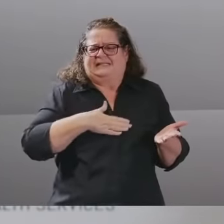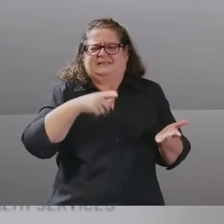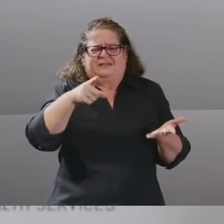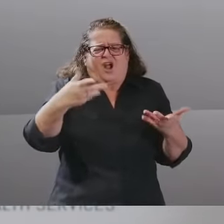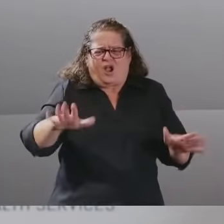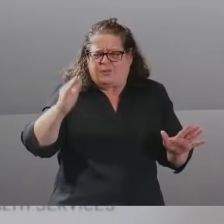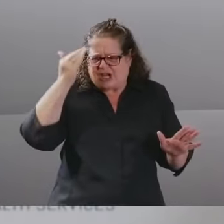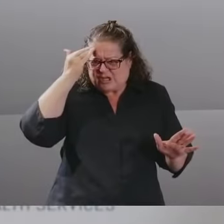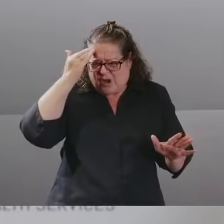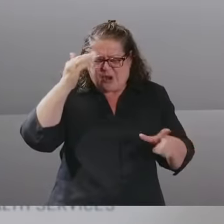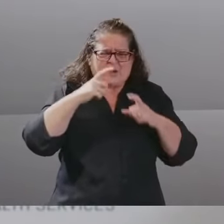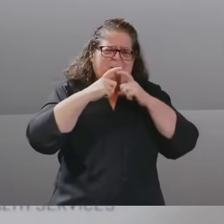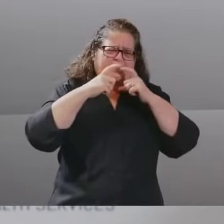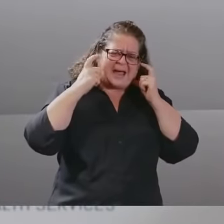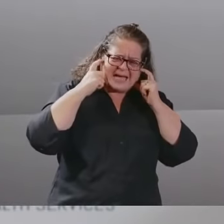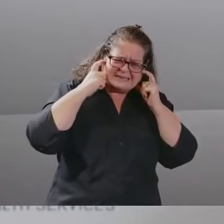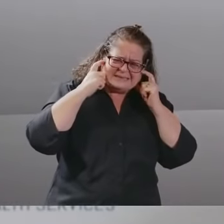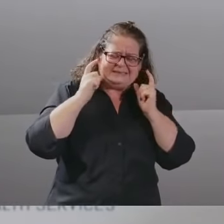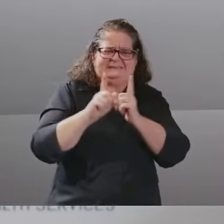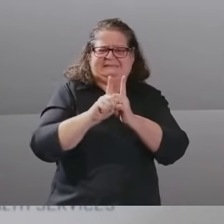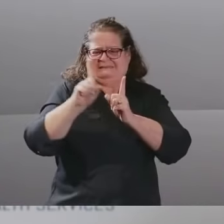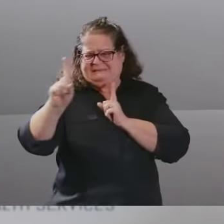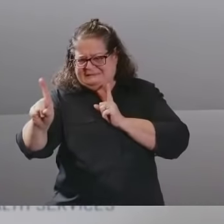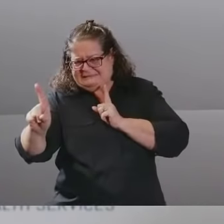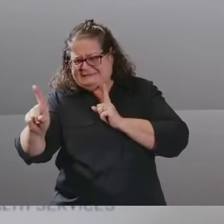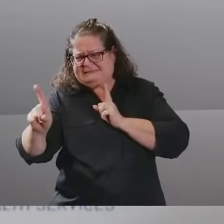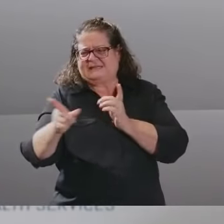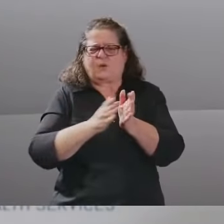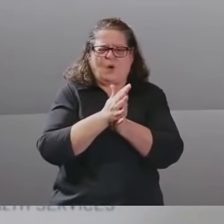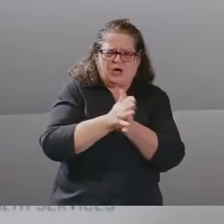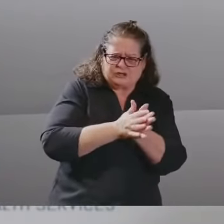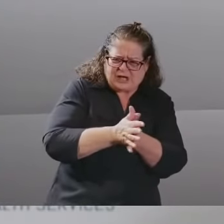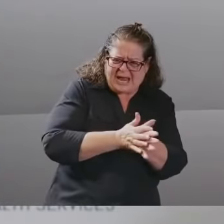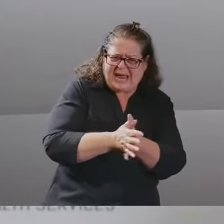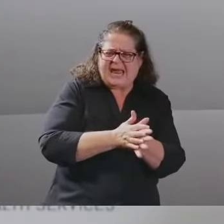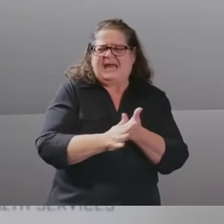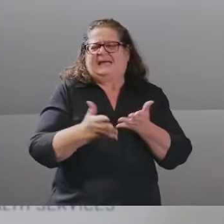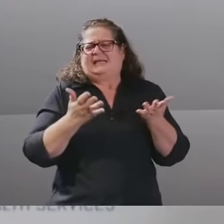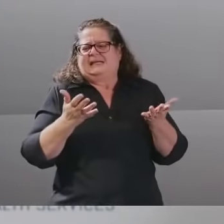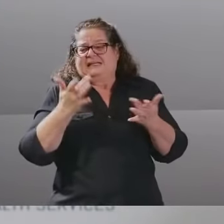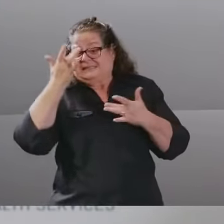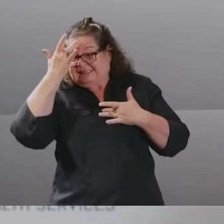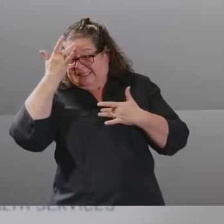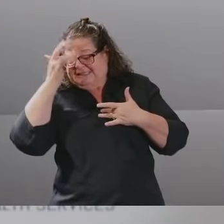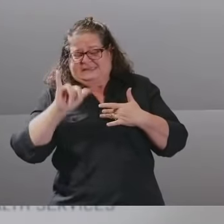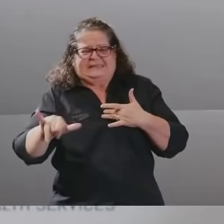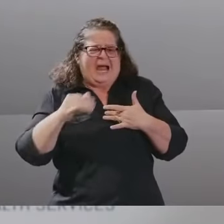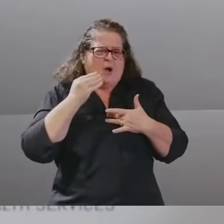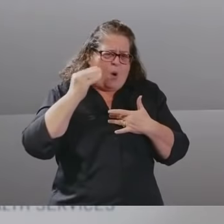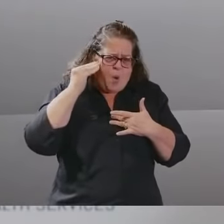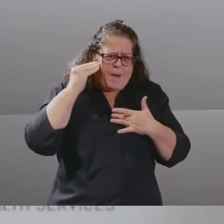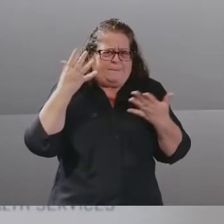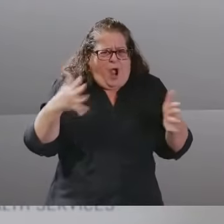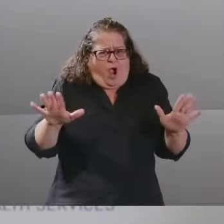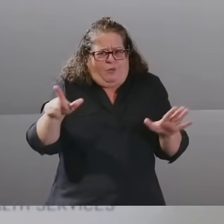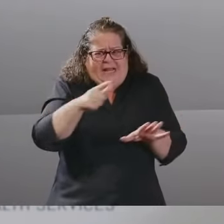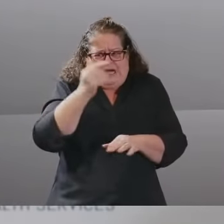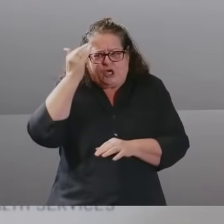physically distant, wash your hands, and if you're sick, stay at home, and celebrate a